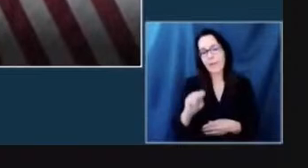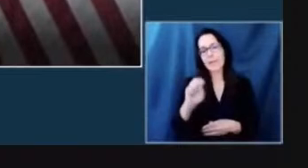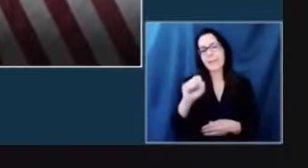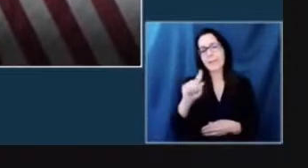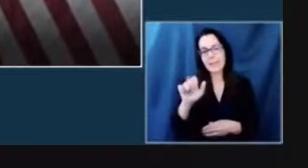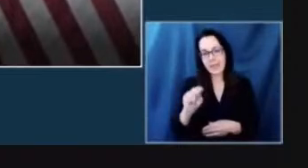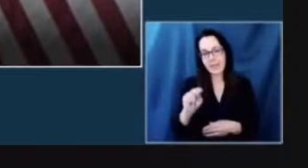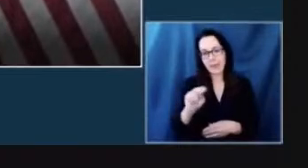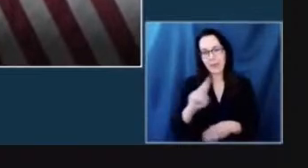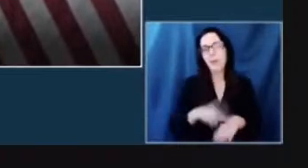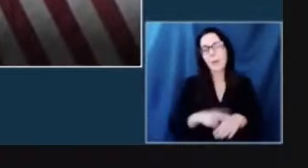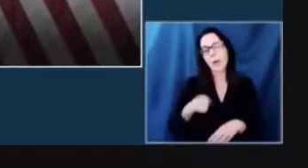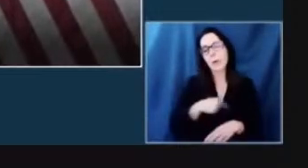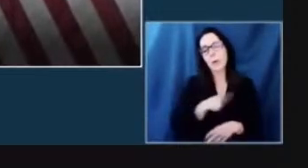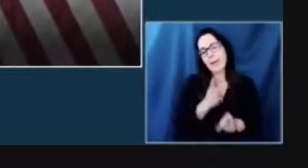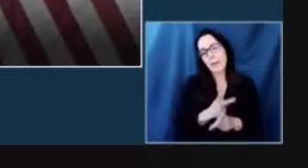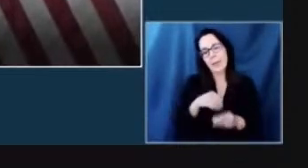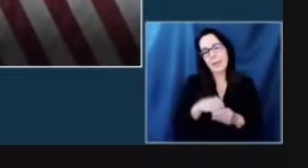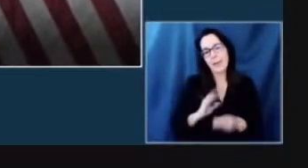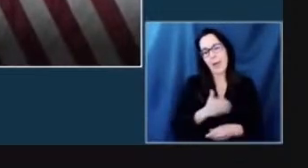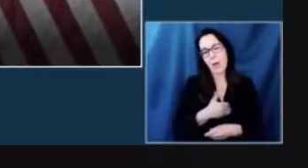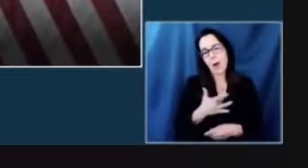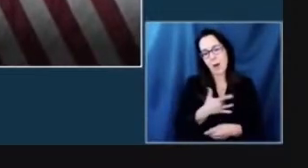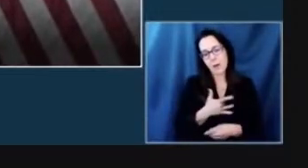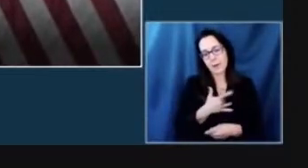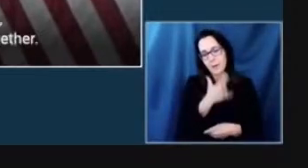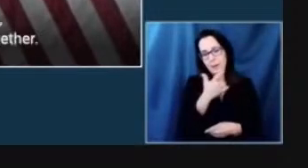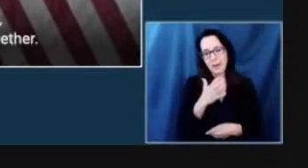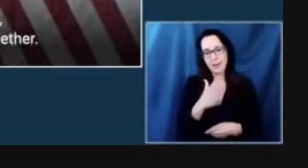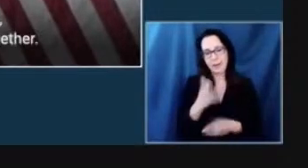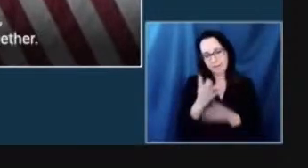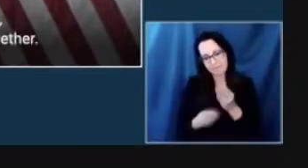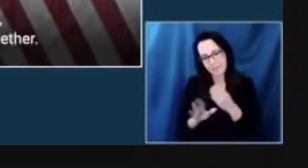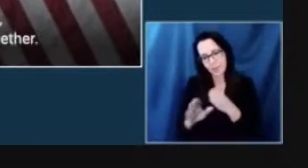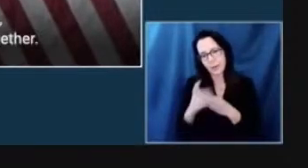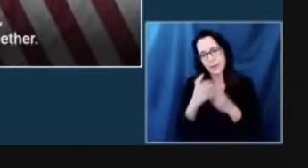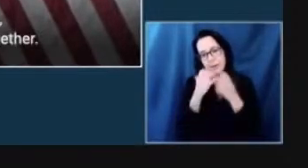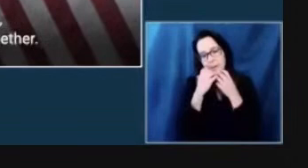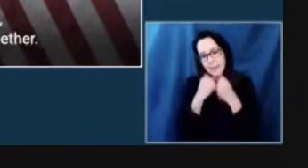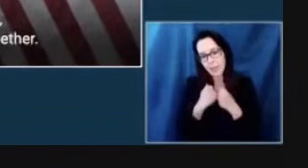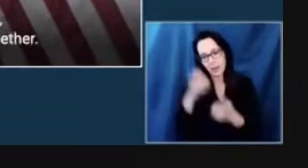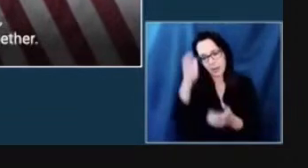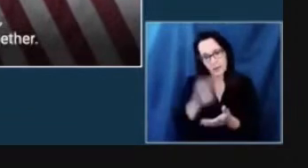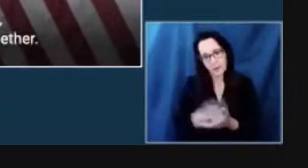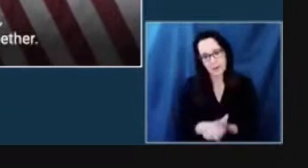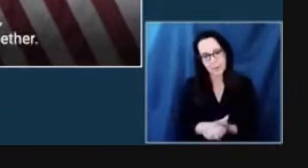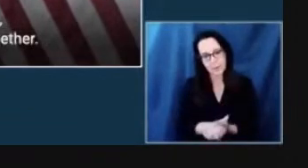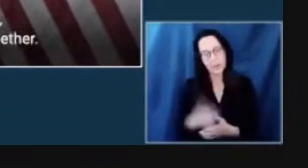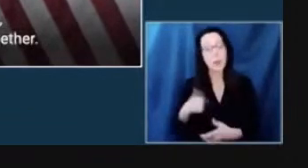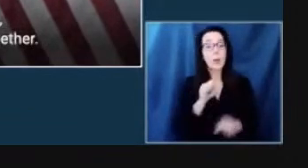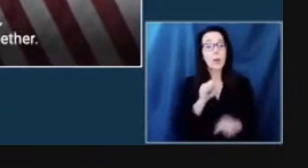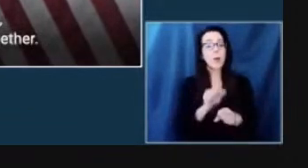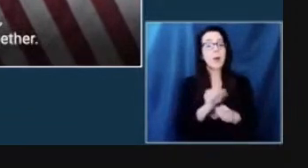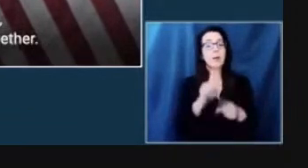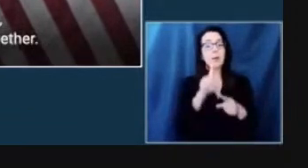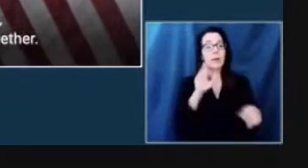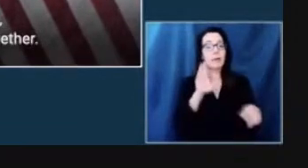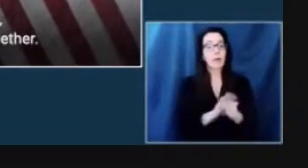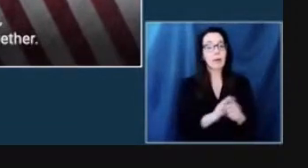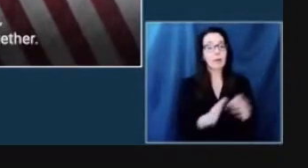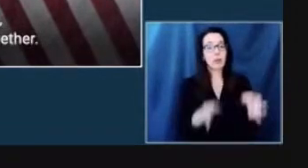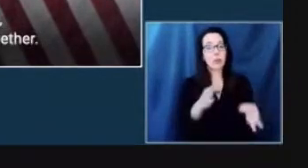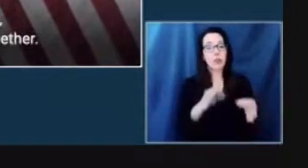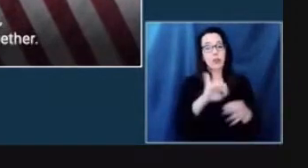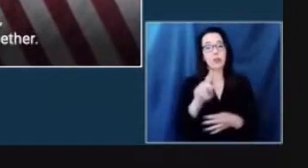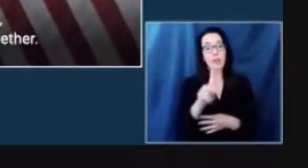we are keeping in our hearts after the loss of her dear husband. And so as we work to confirm Judge Jackson, we know there is